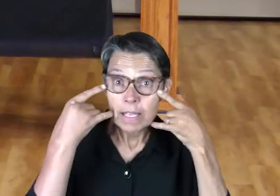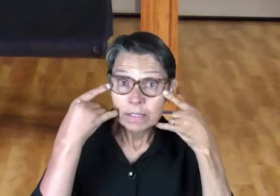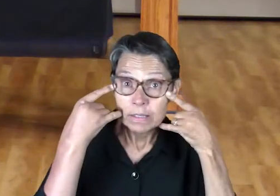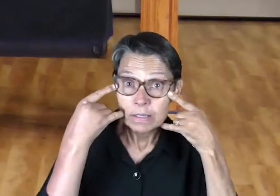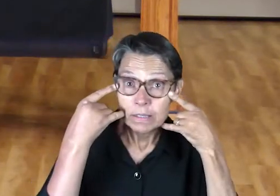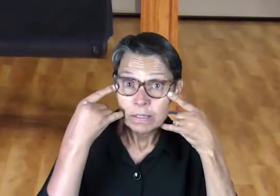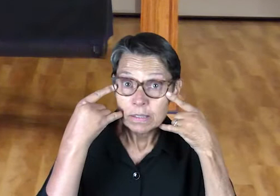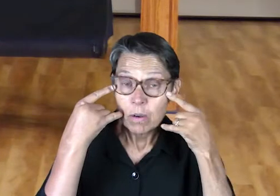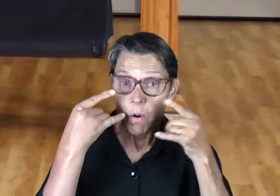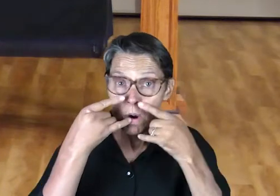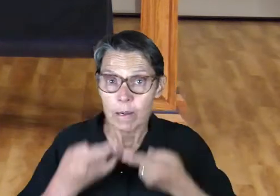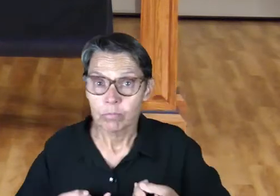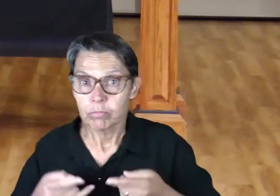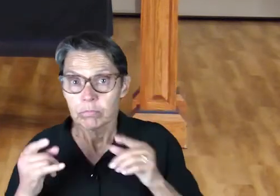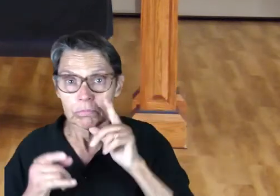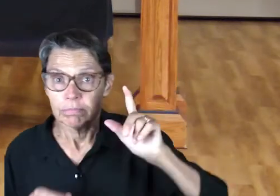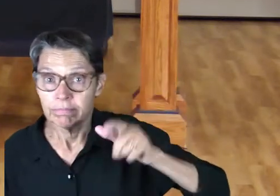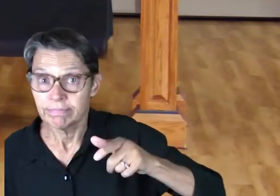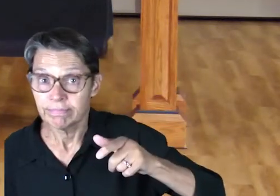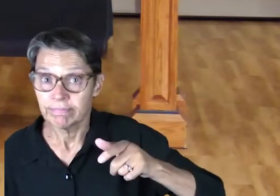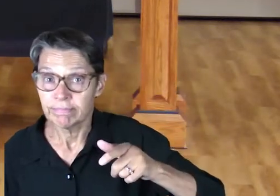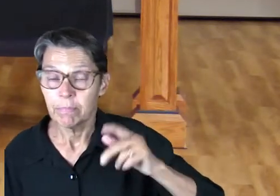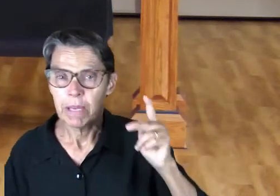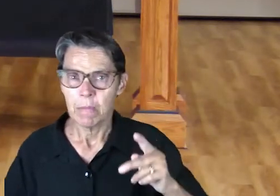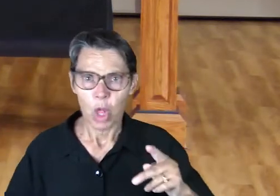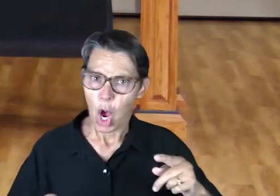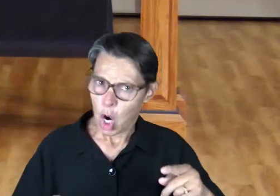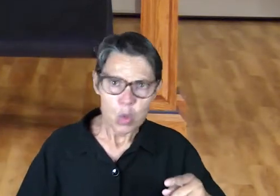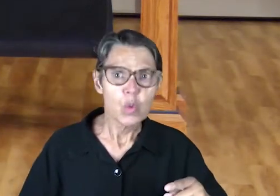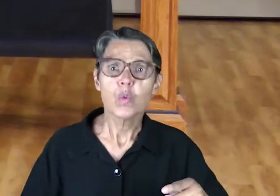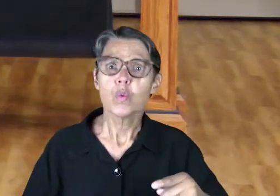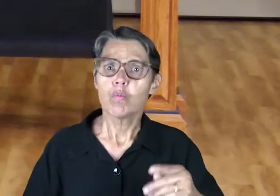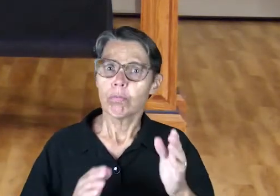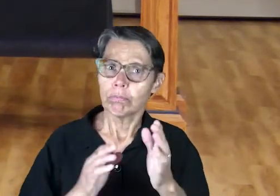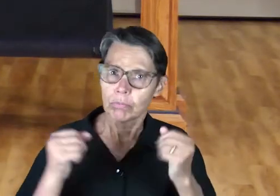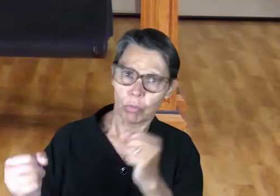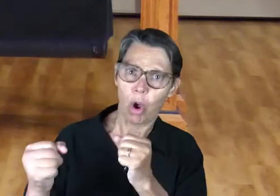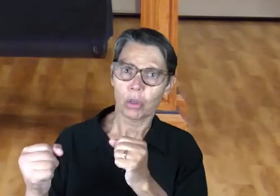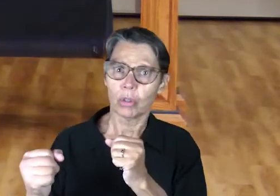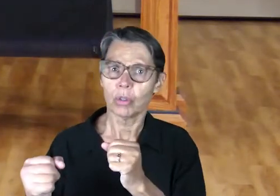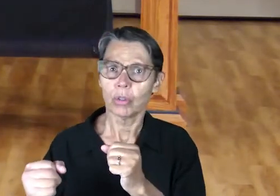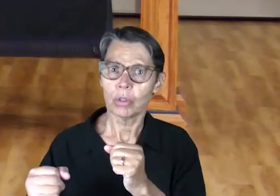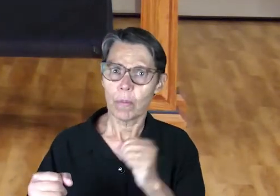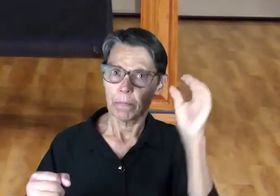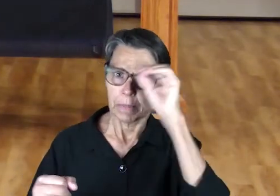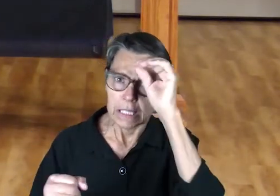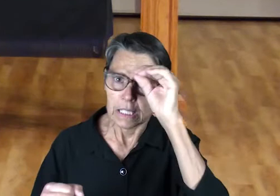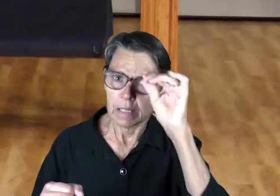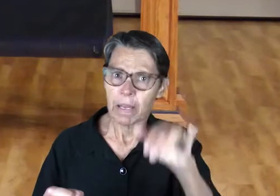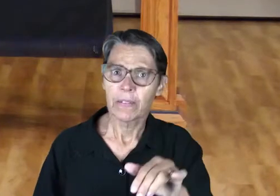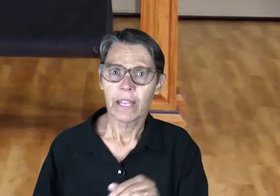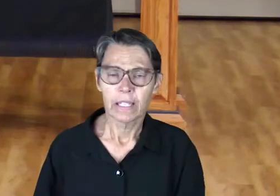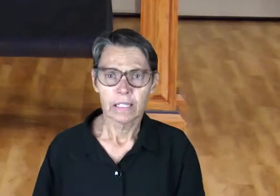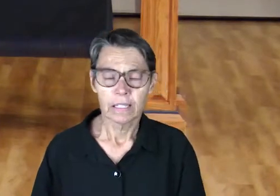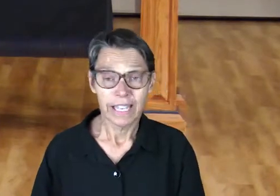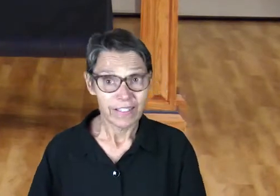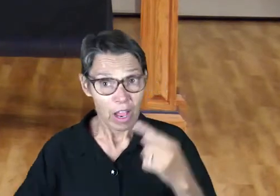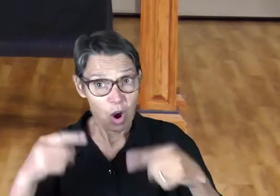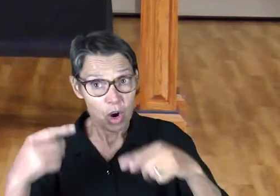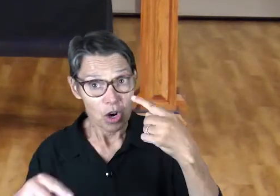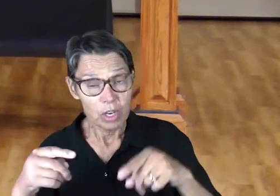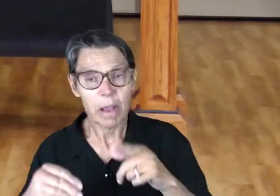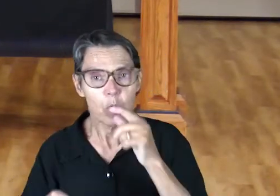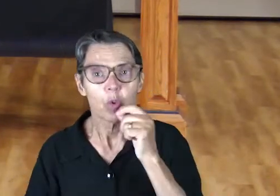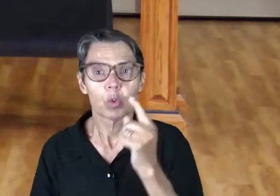It's a very passionate argument for everyone on every side. And what are we really arguing about? Aren't we arguing